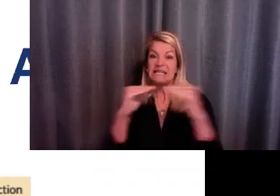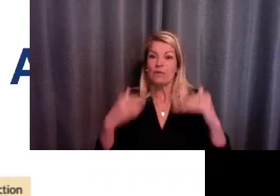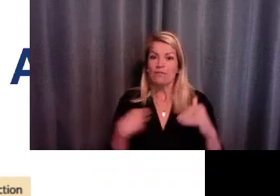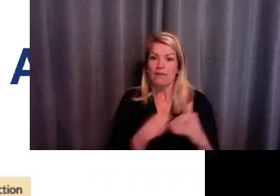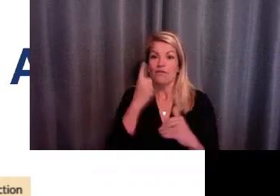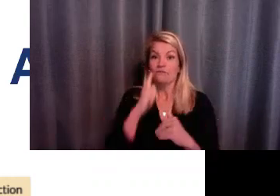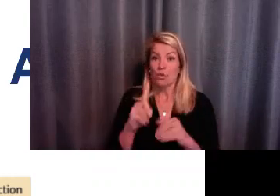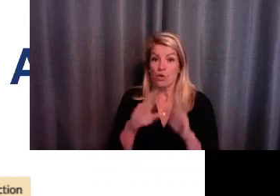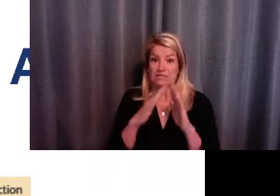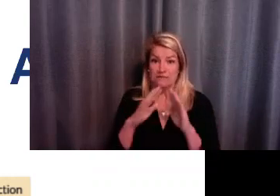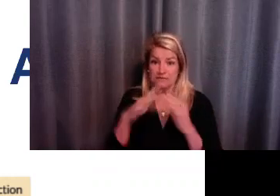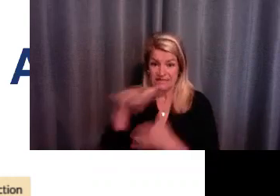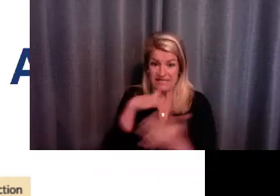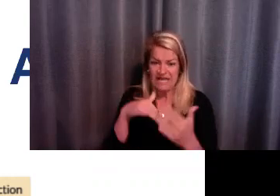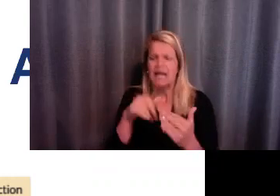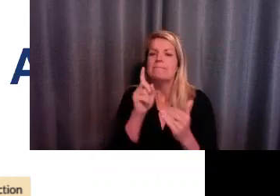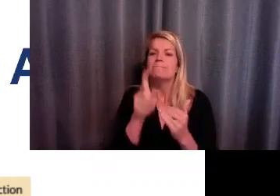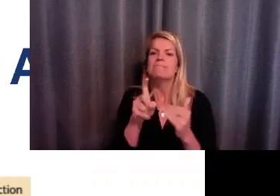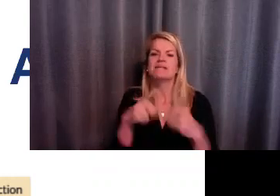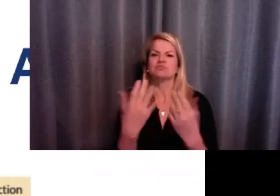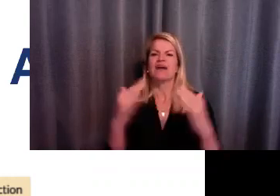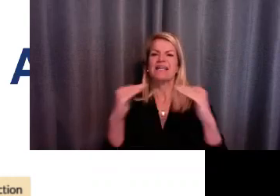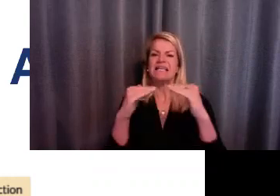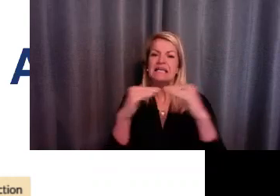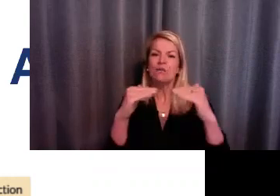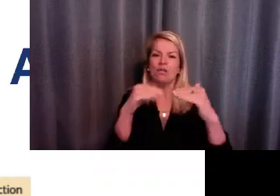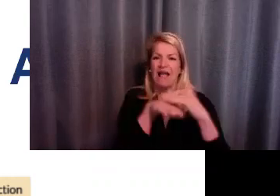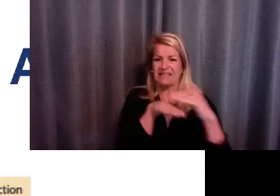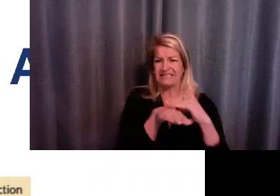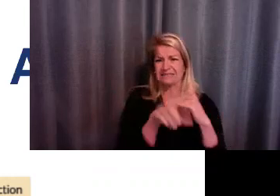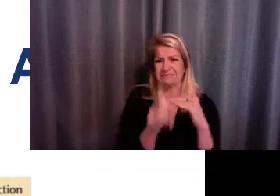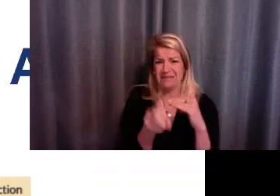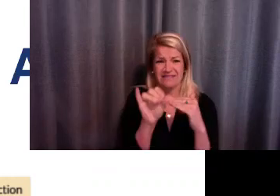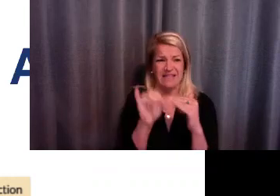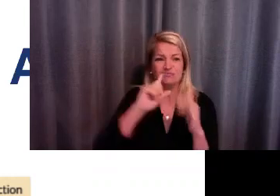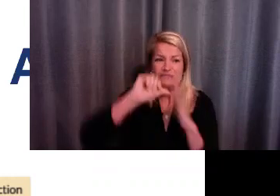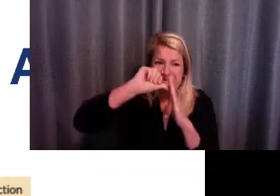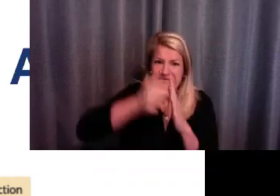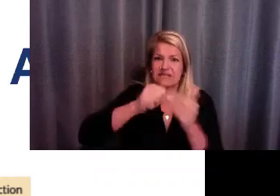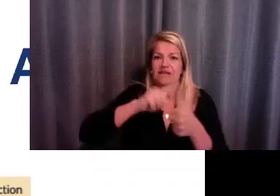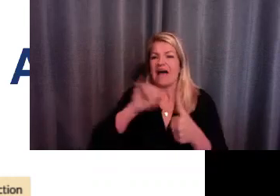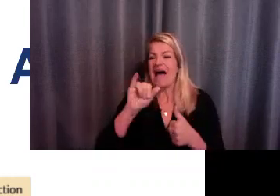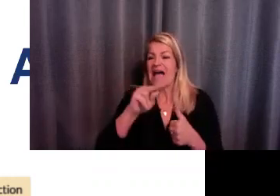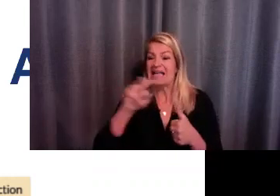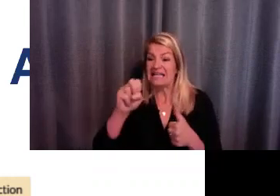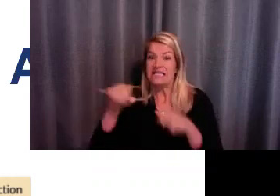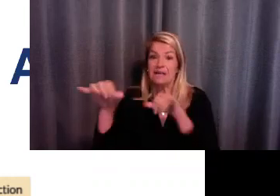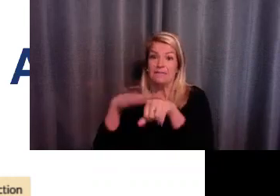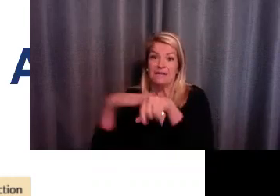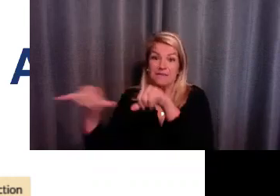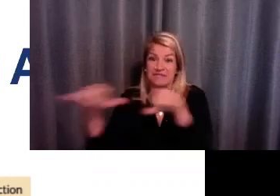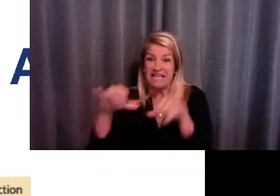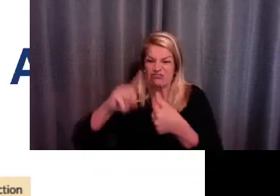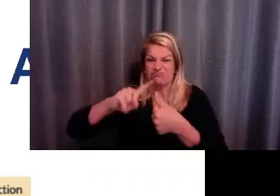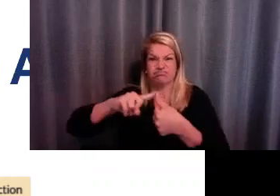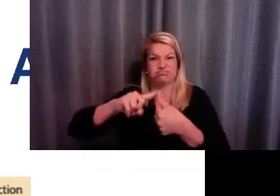it's important to consider equal access, which is one of the key topics that's highlighted in INEE's minimum standards. So thinking